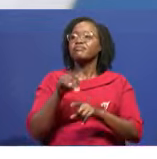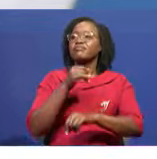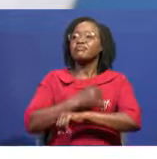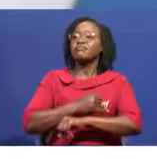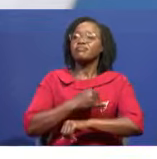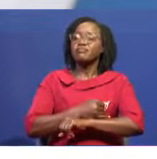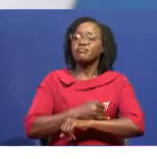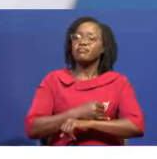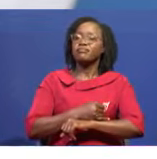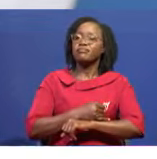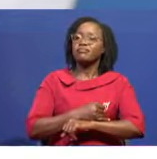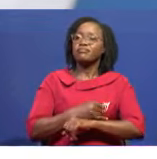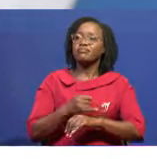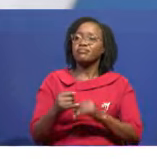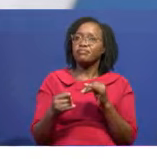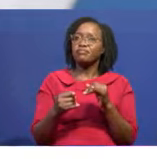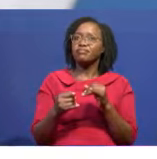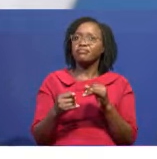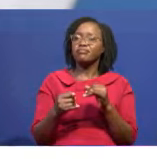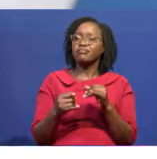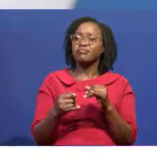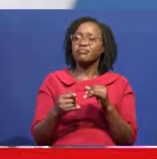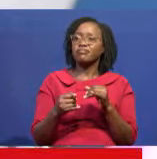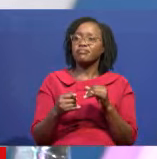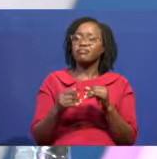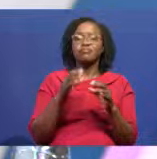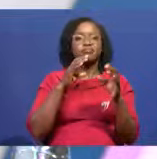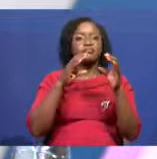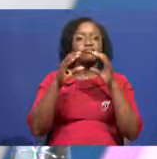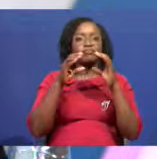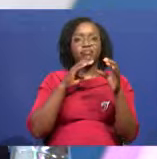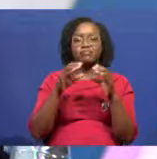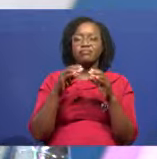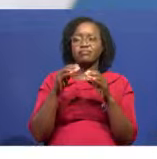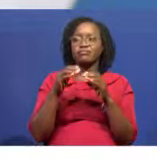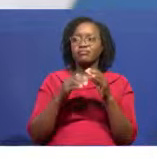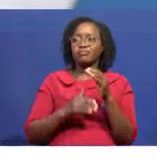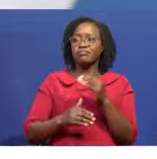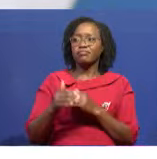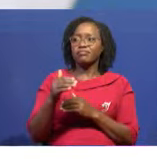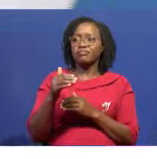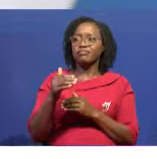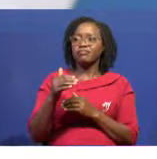And eventually you'll see the conversation moving from